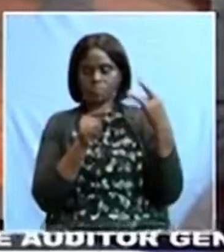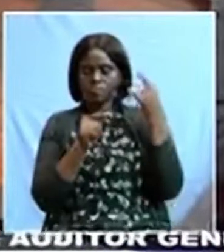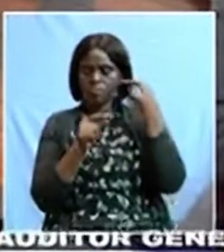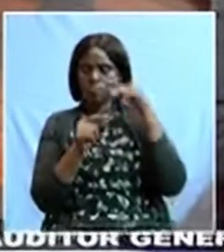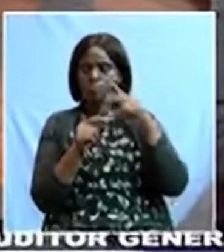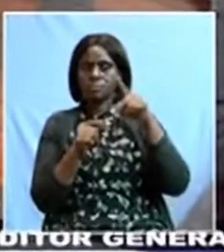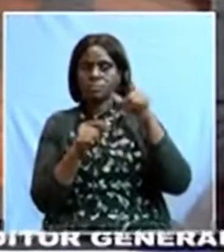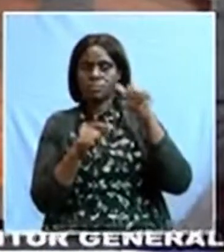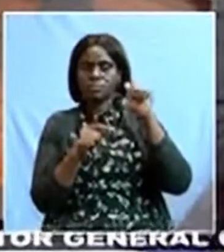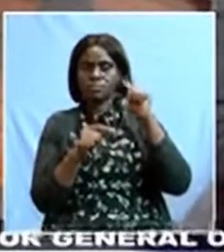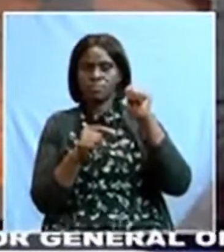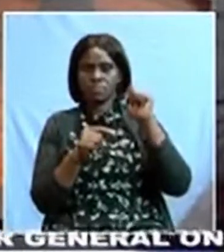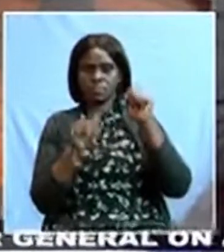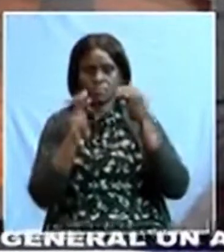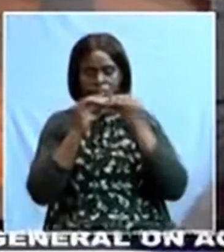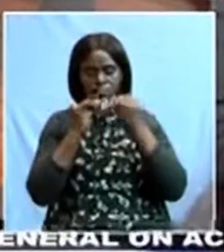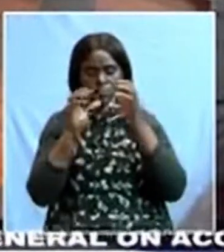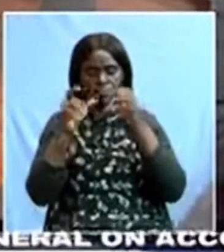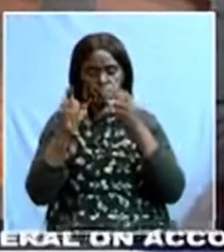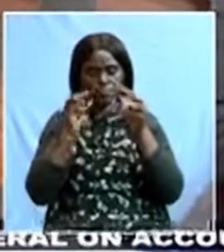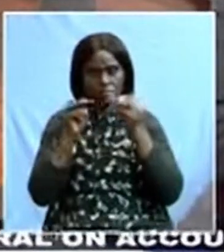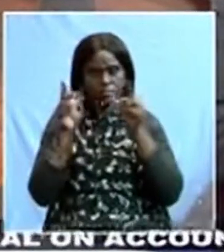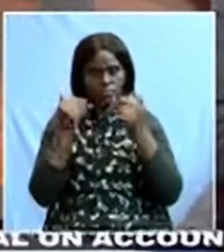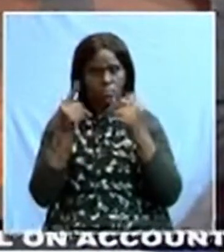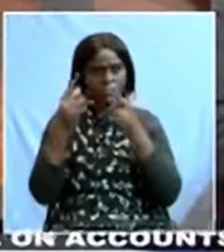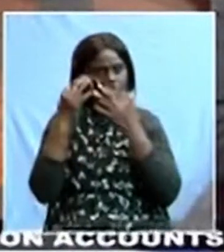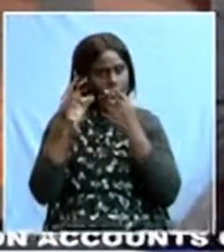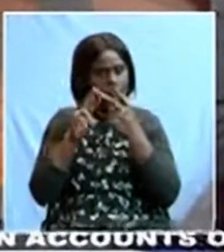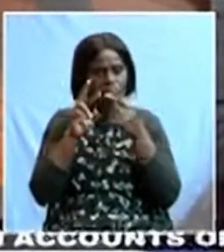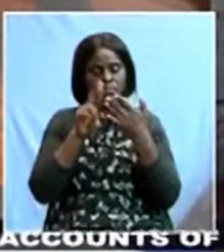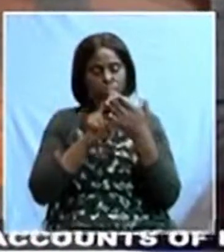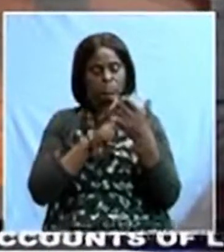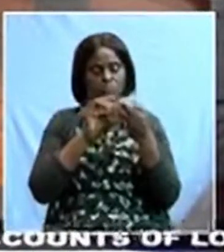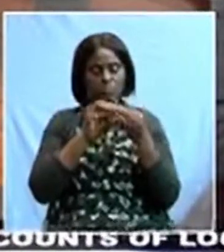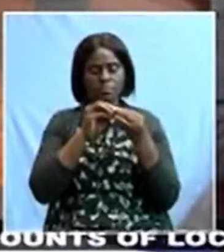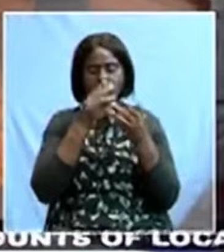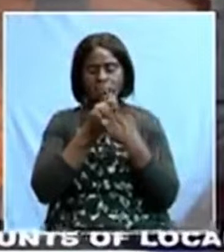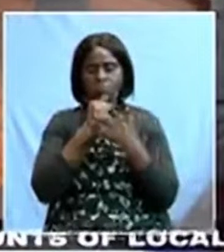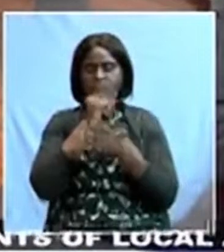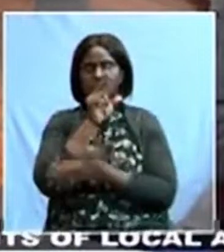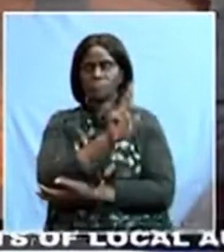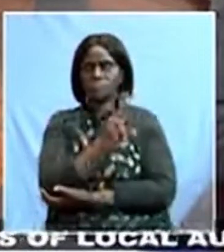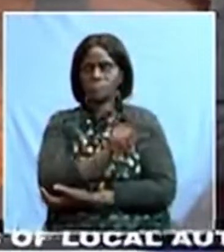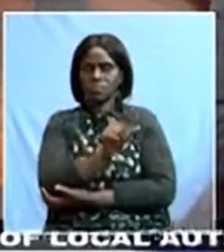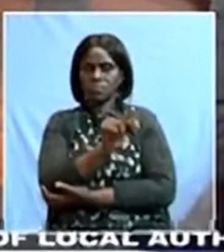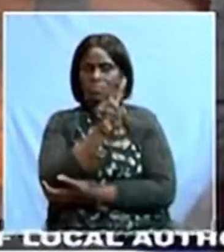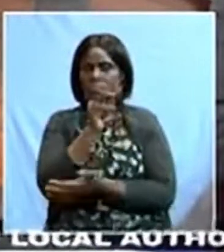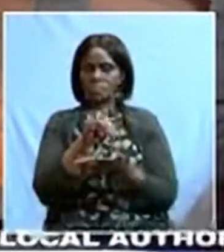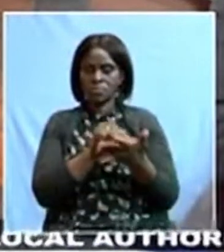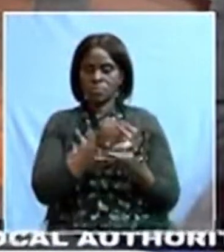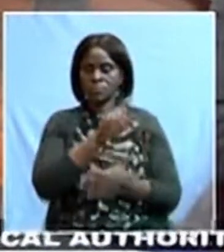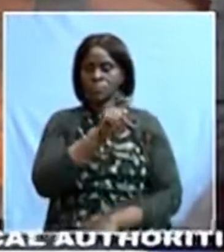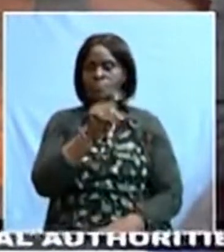plots. Further, council management wishes to report that the unspent funds of